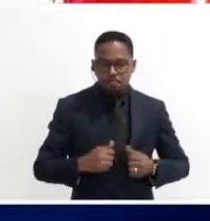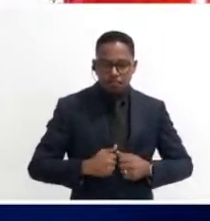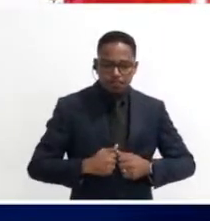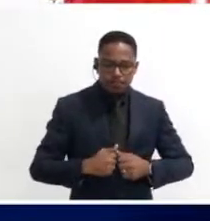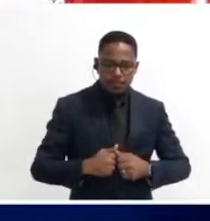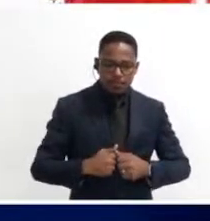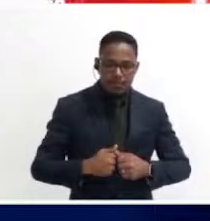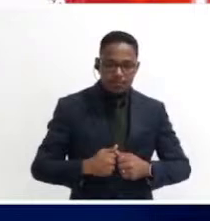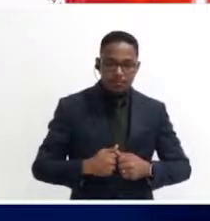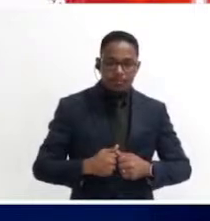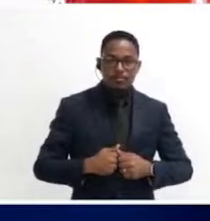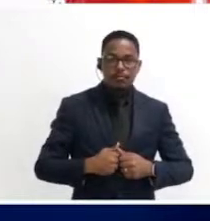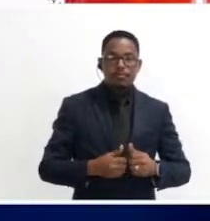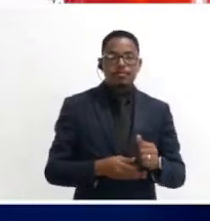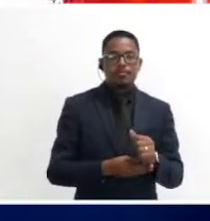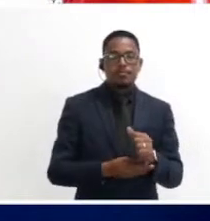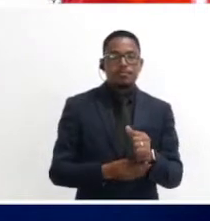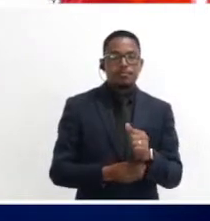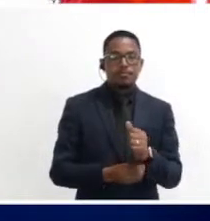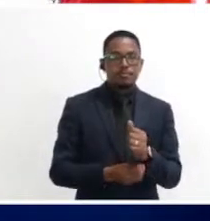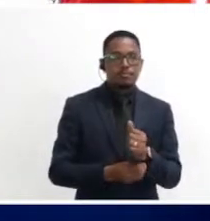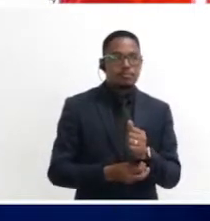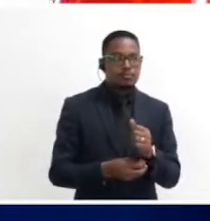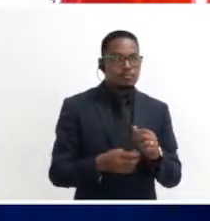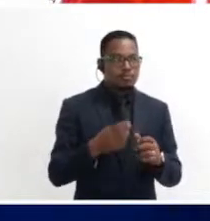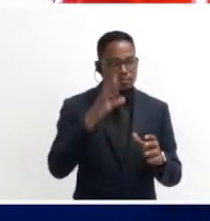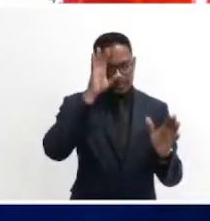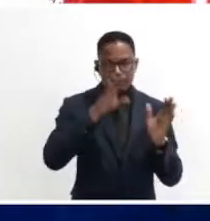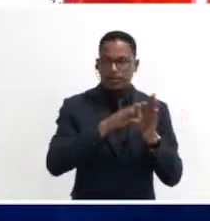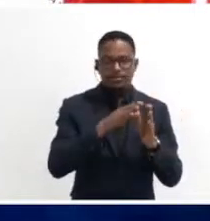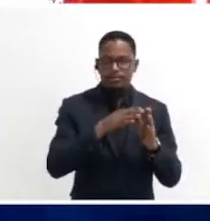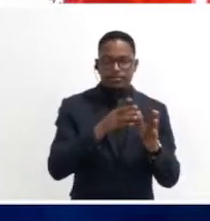me skip that one. I'll skip that one.